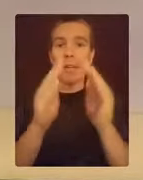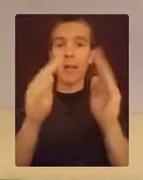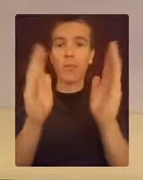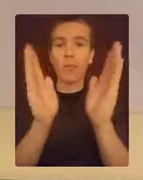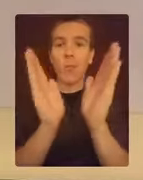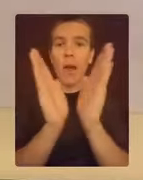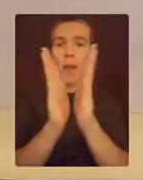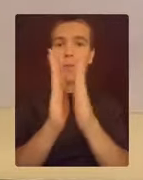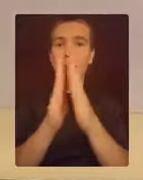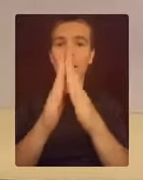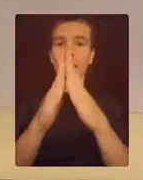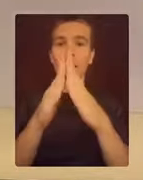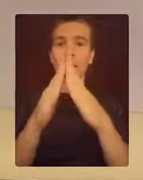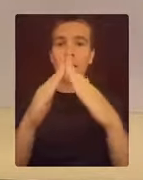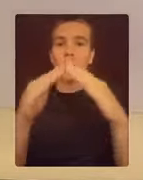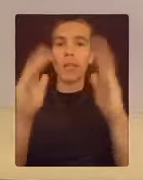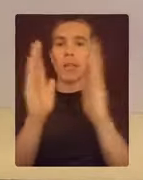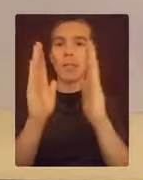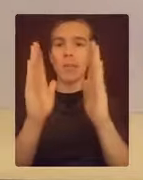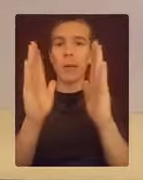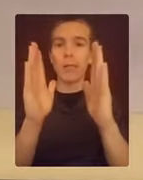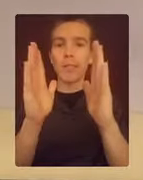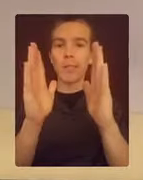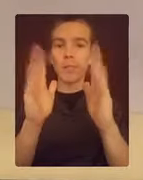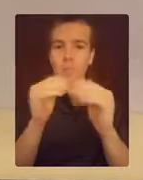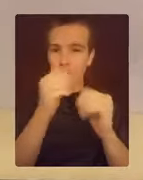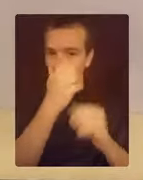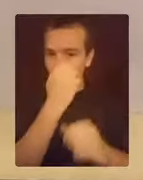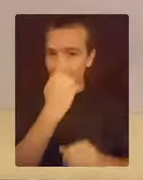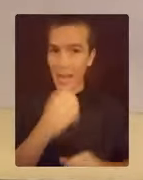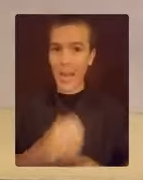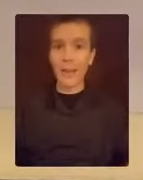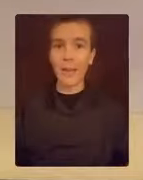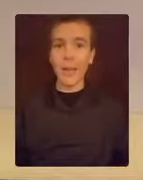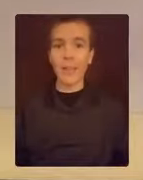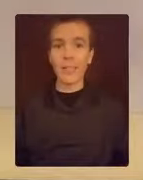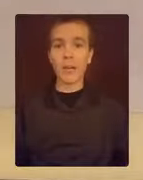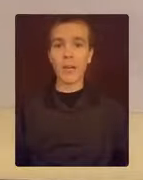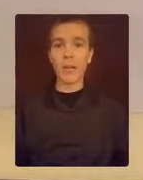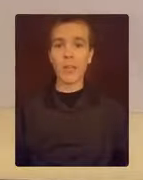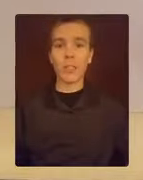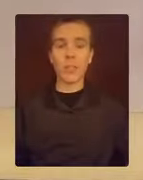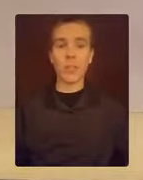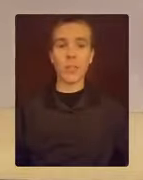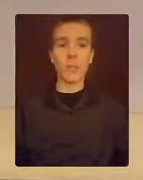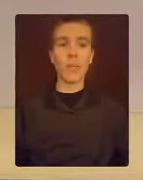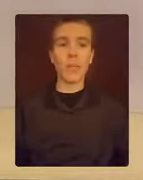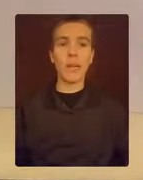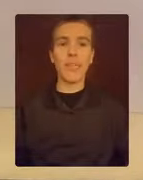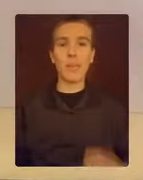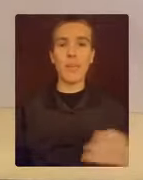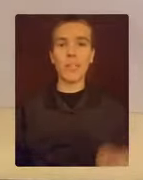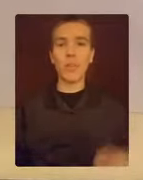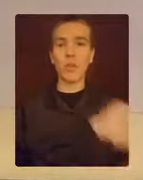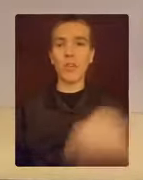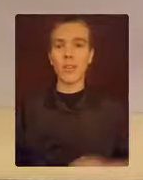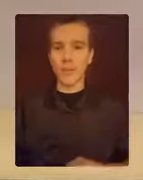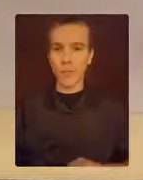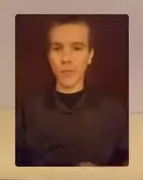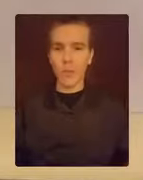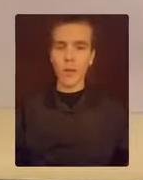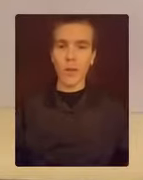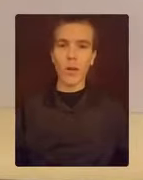see, it comes in waves. It touches and then it dissipates. And it's just simply a dimensional